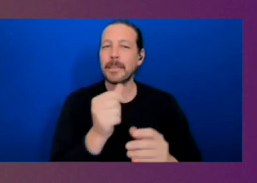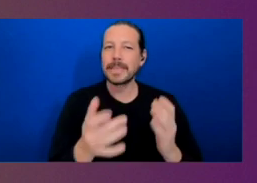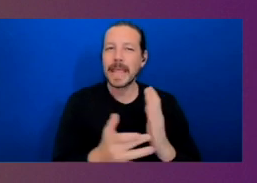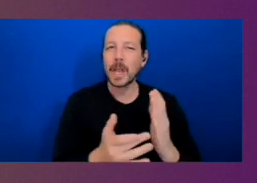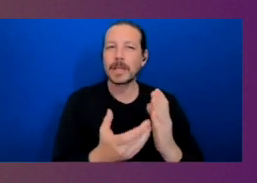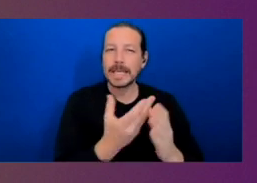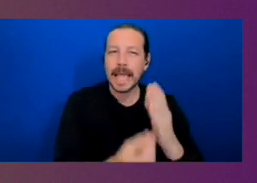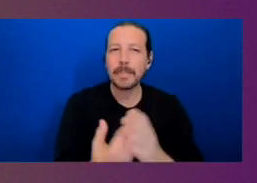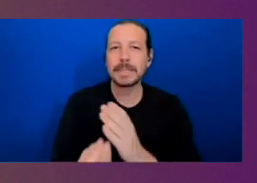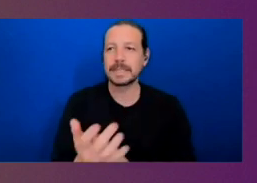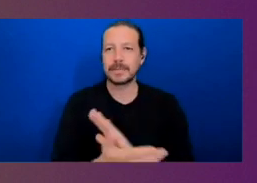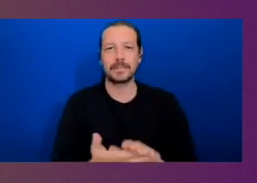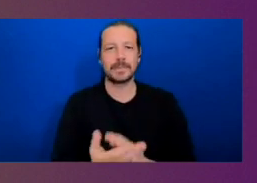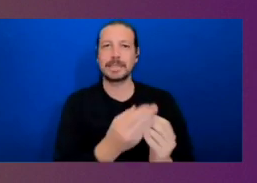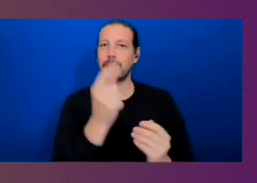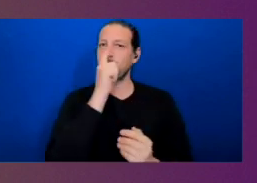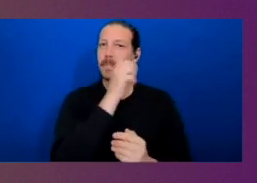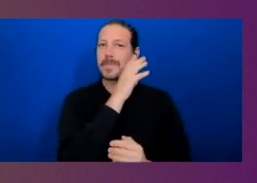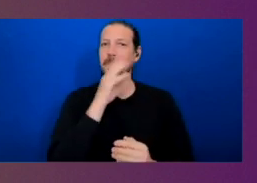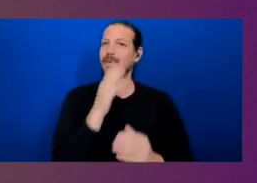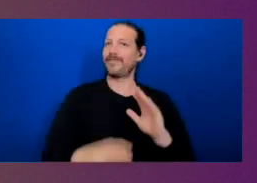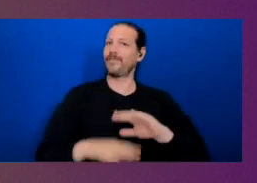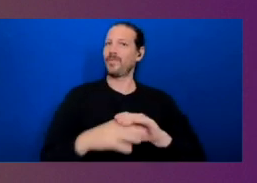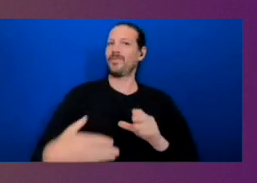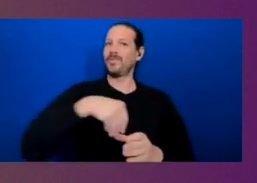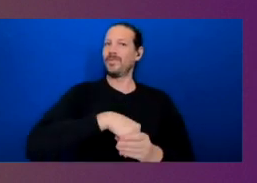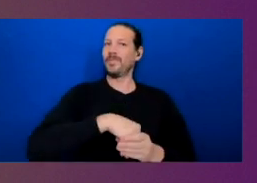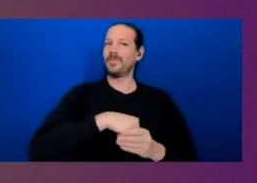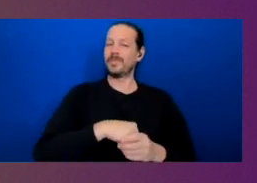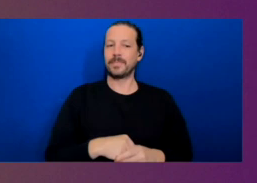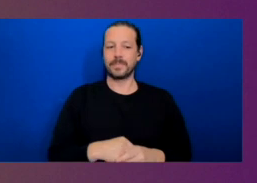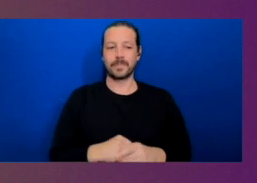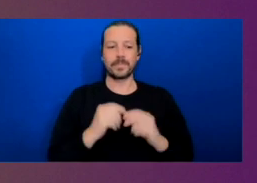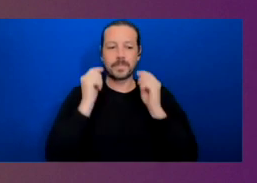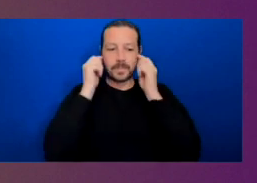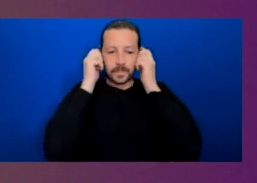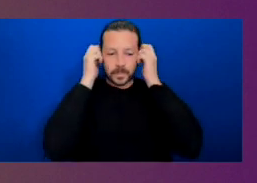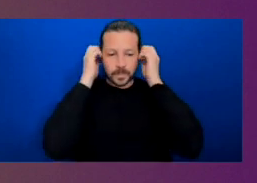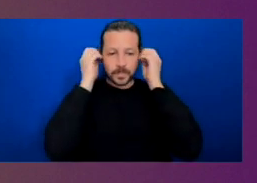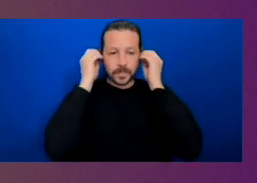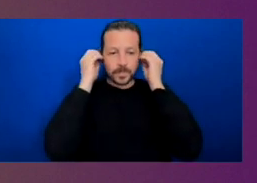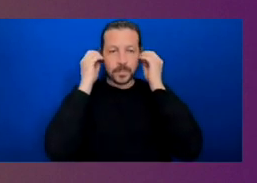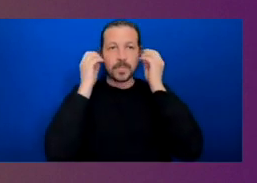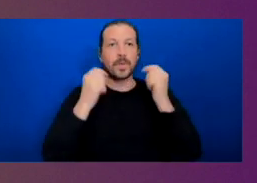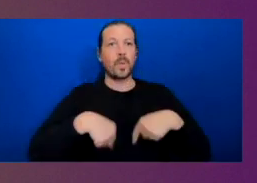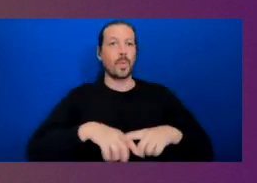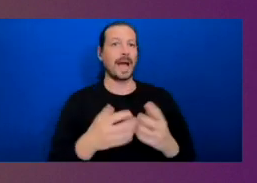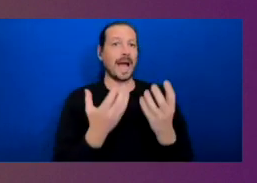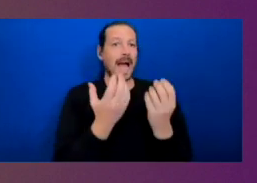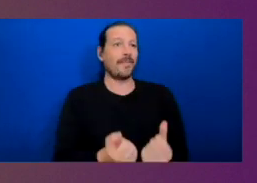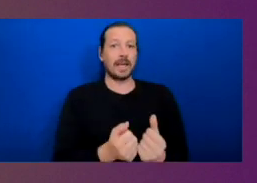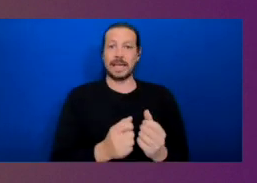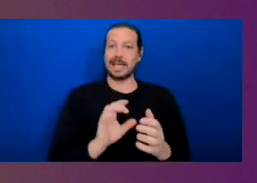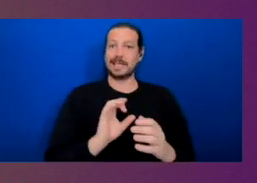full inclusion of all human experience. And we run a 16-week startup accelerator program